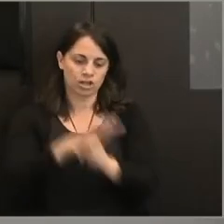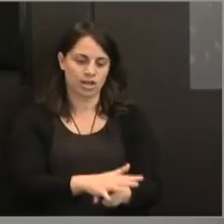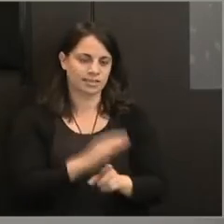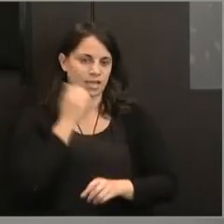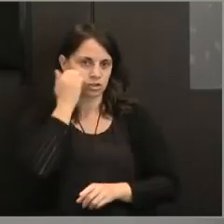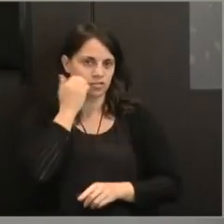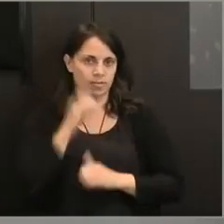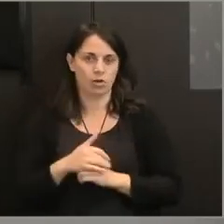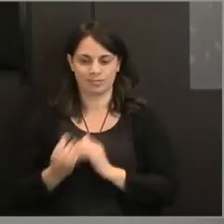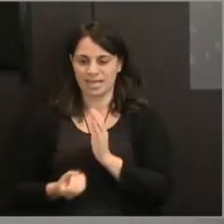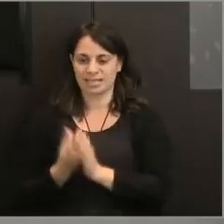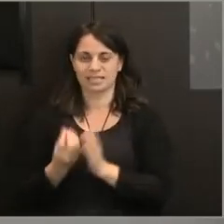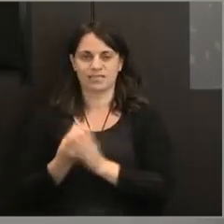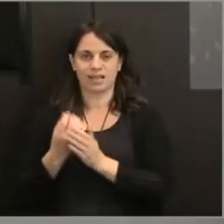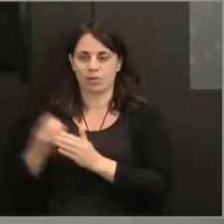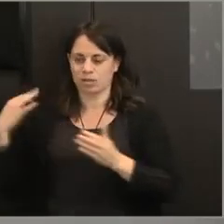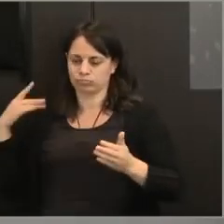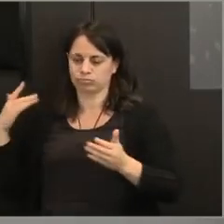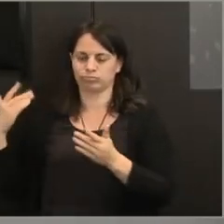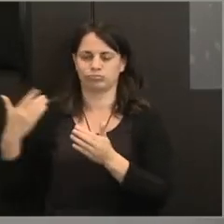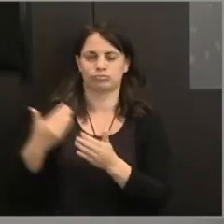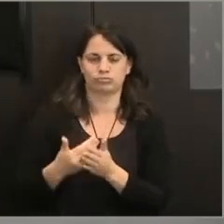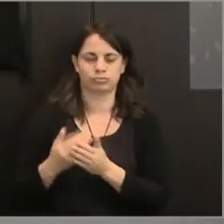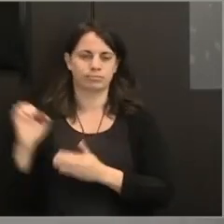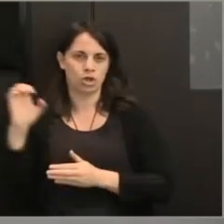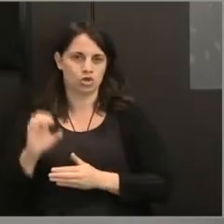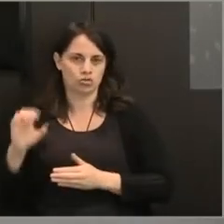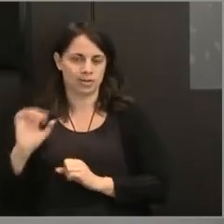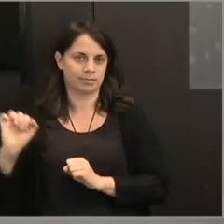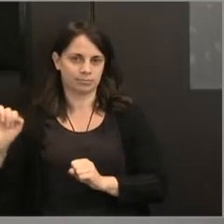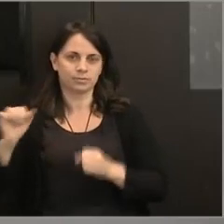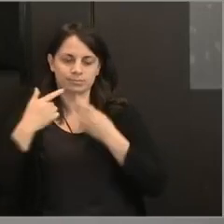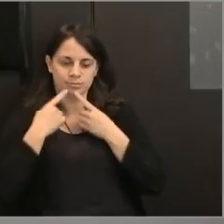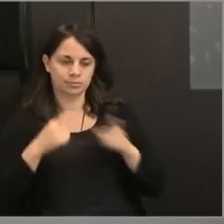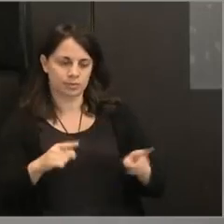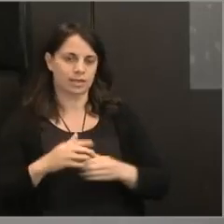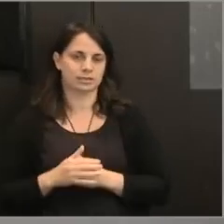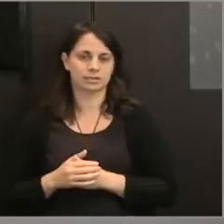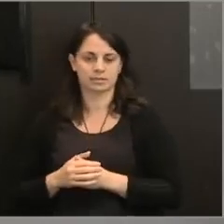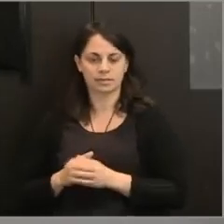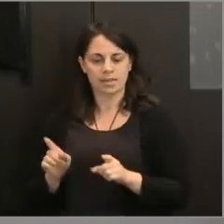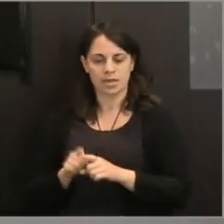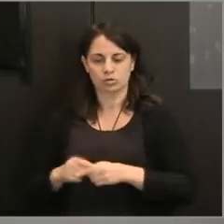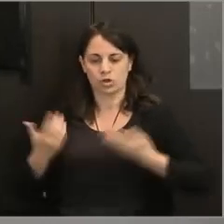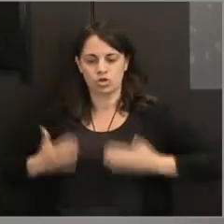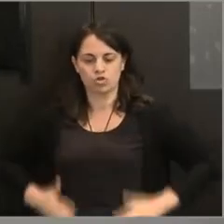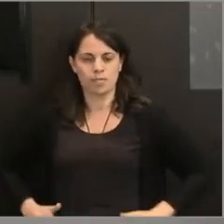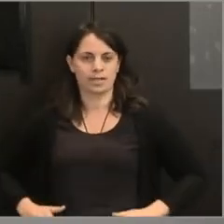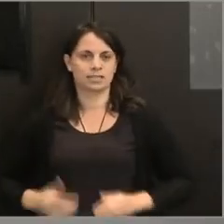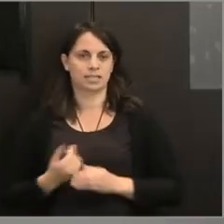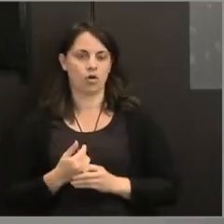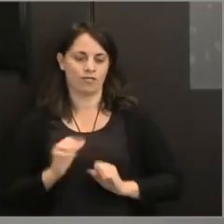through centuries of European discourse about the status and even the humanity of Indigenous